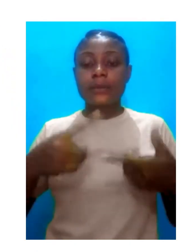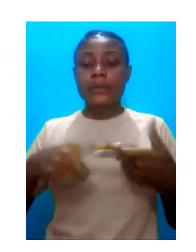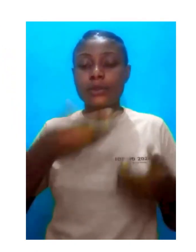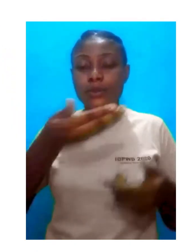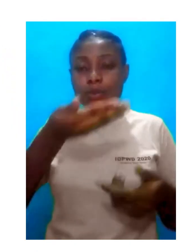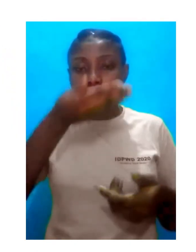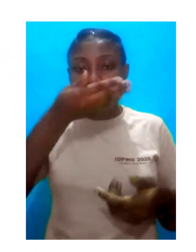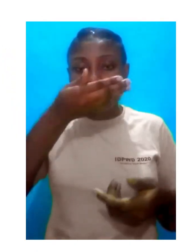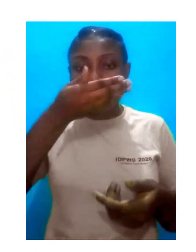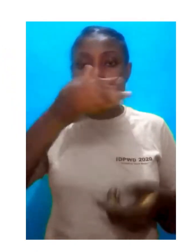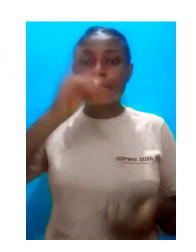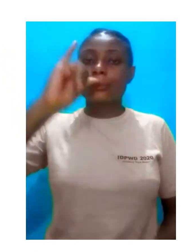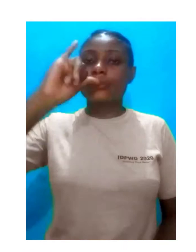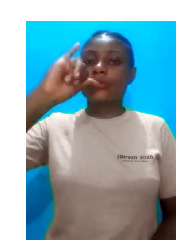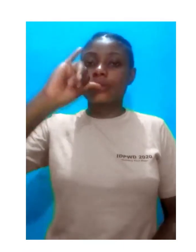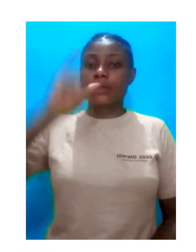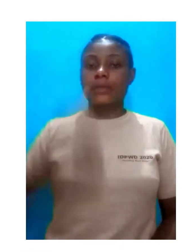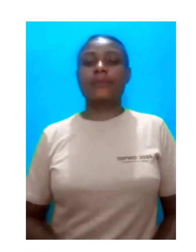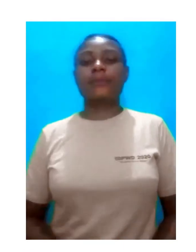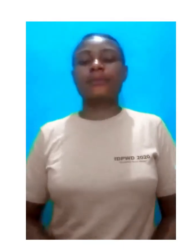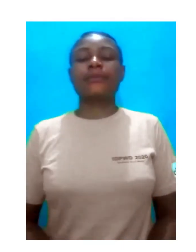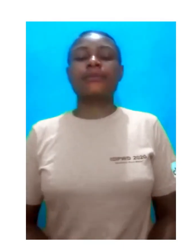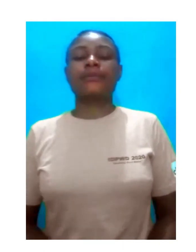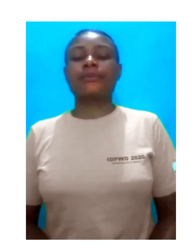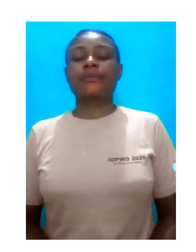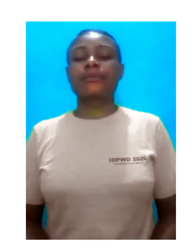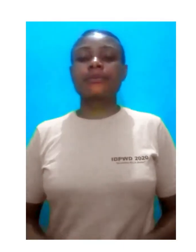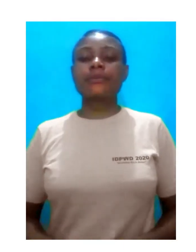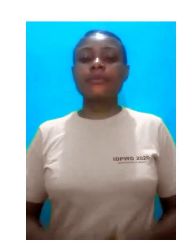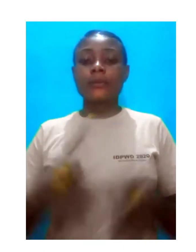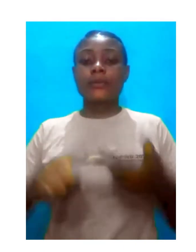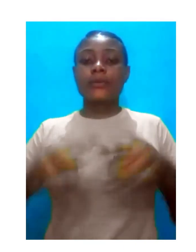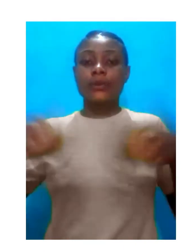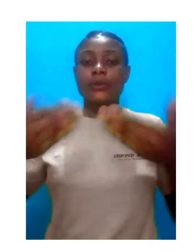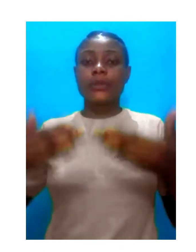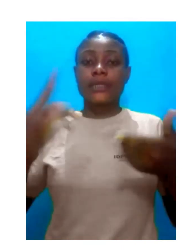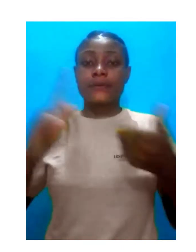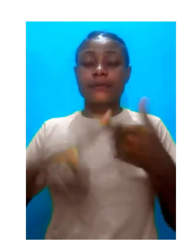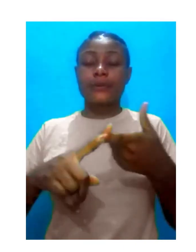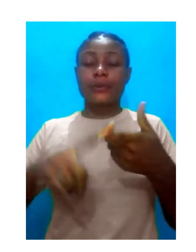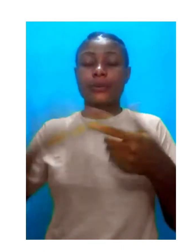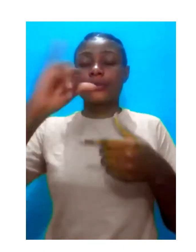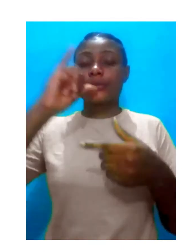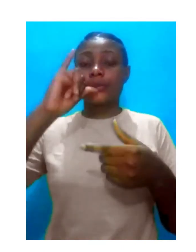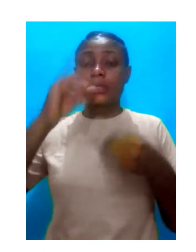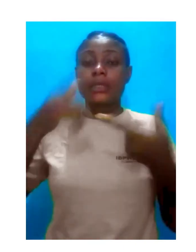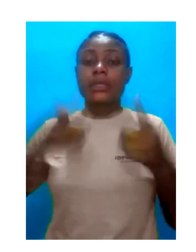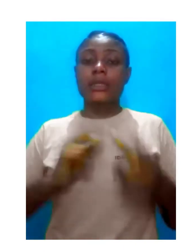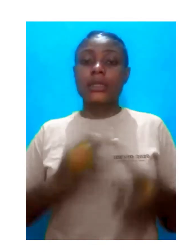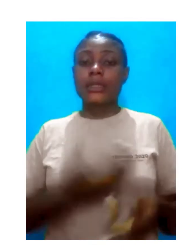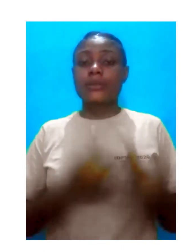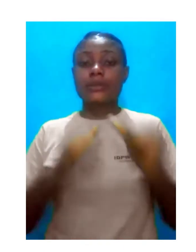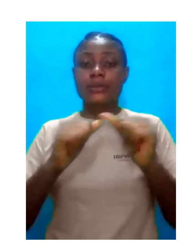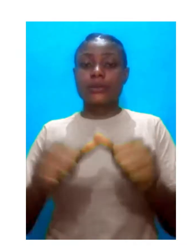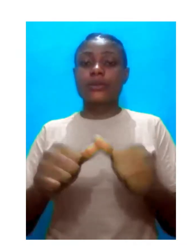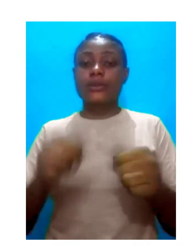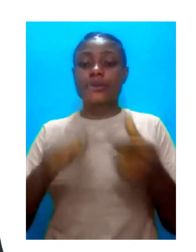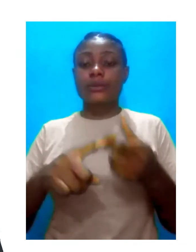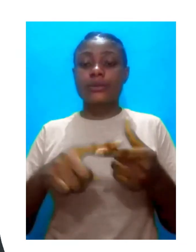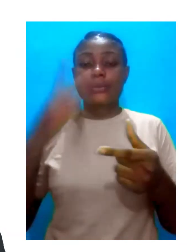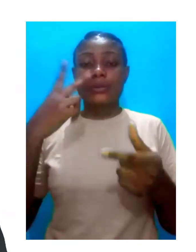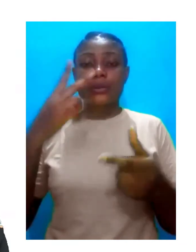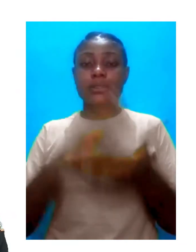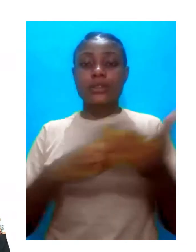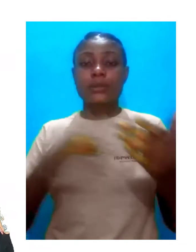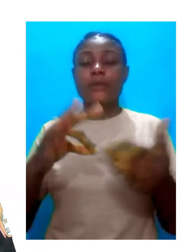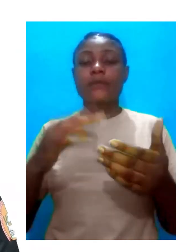me, given to drink, open hand to give, to drink.